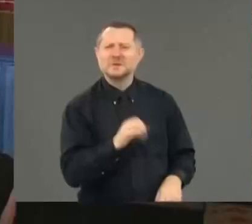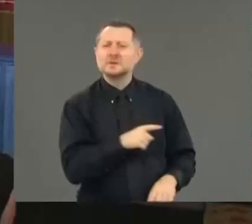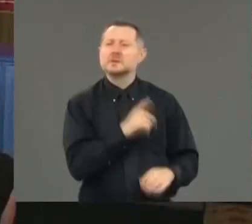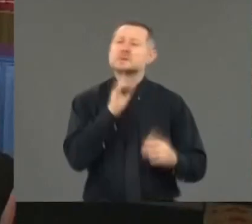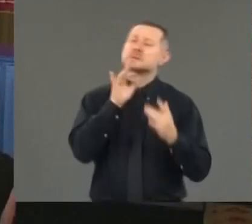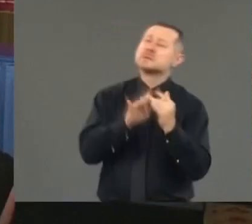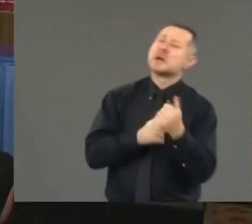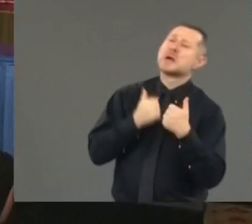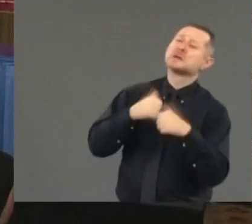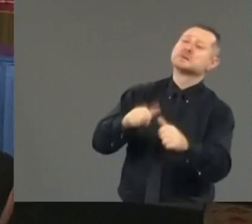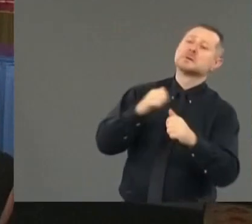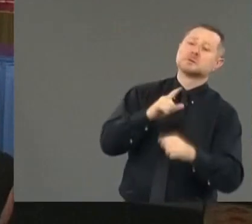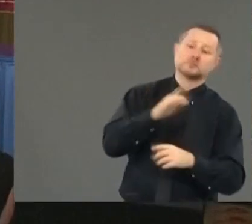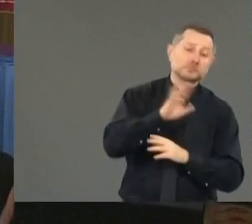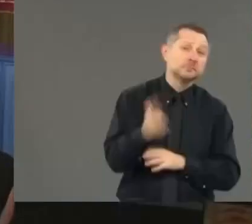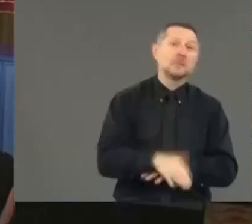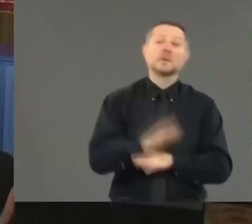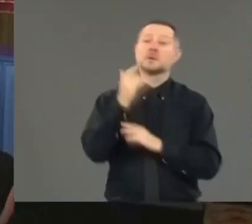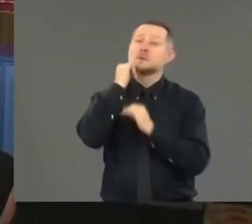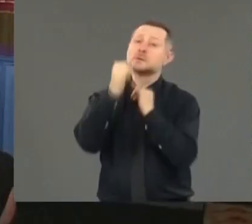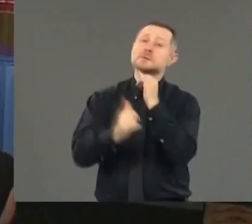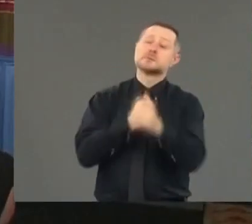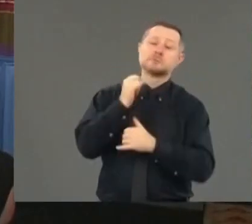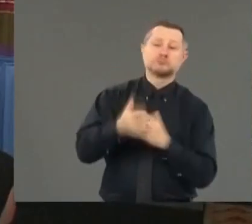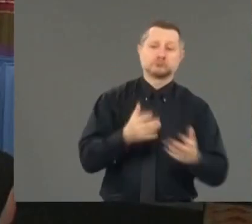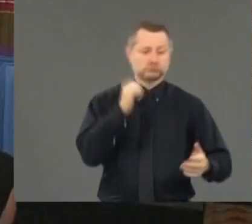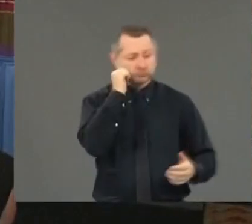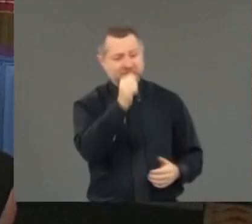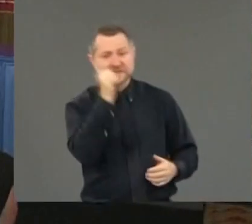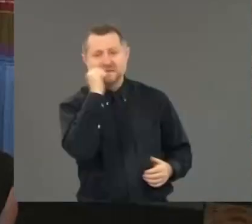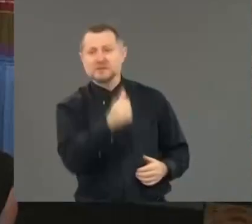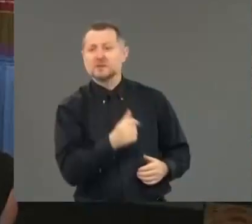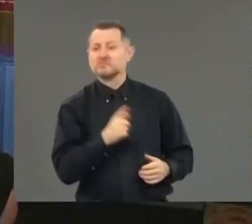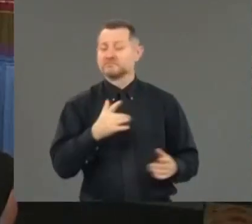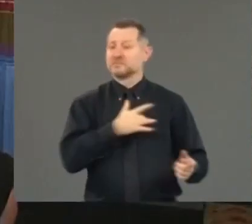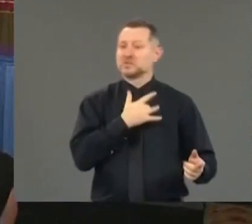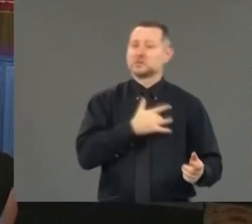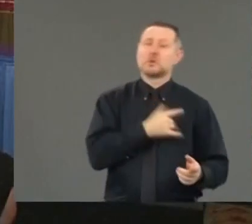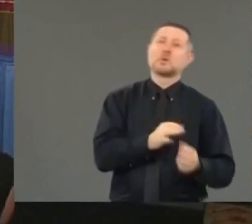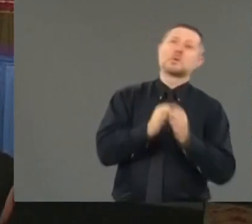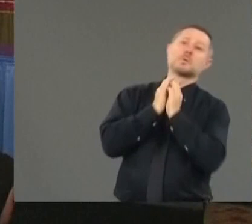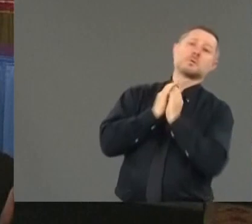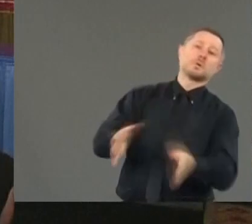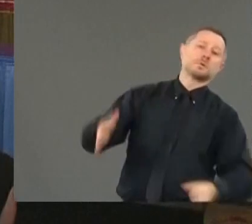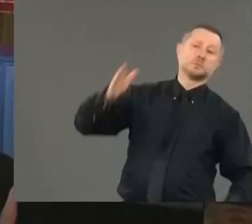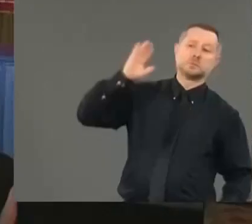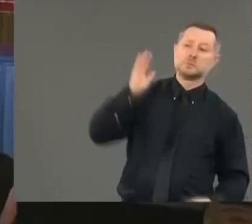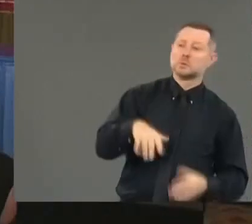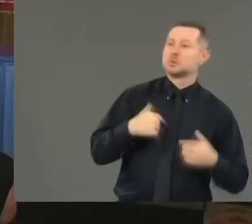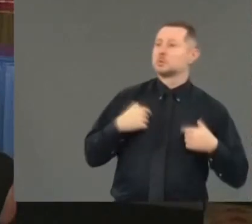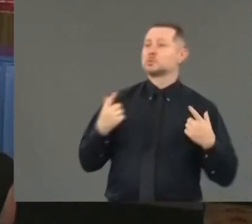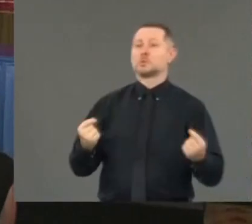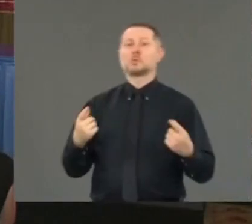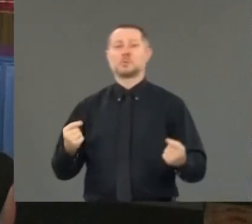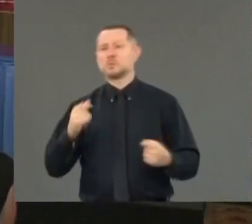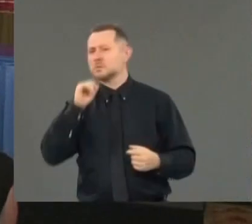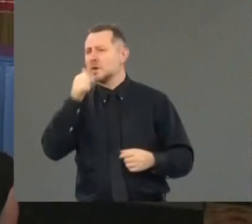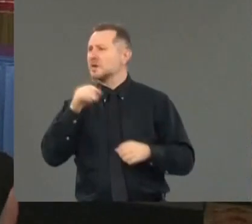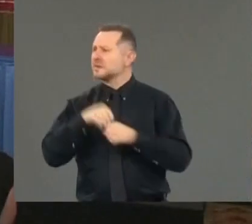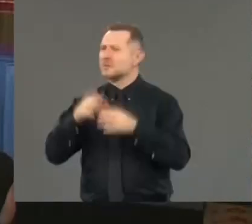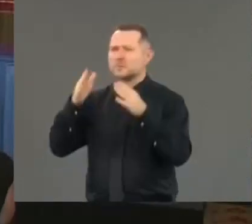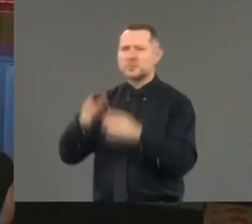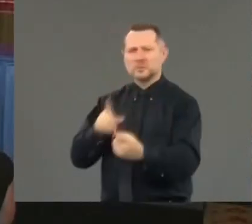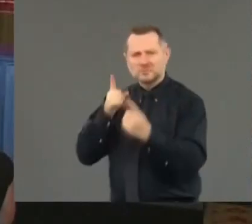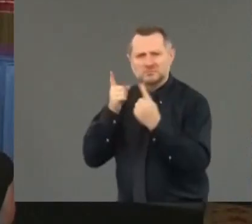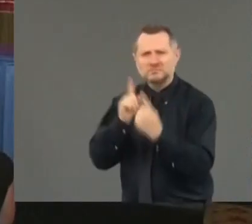to unemployment. So they're saying it's at a point of desperation where can we do lines with social distancing